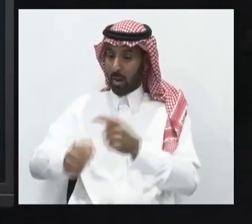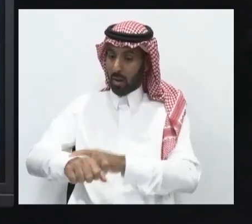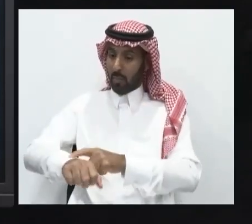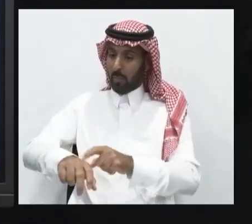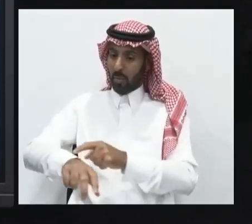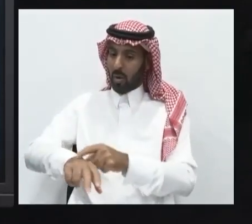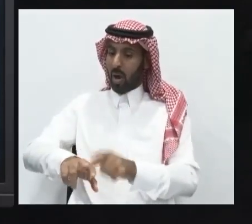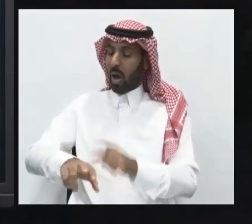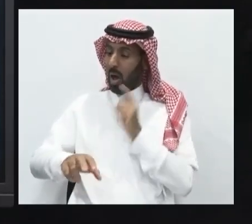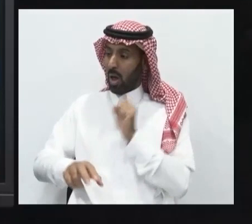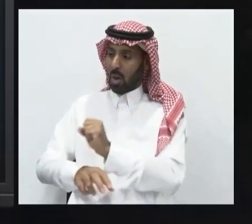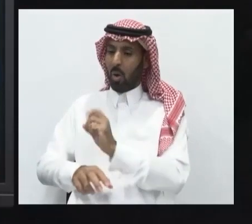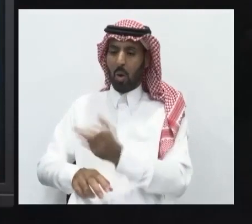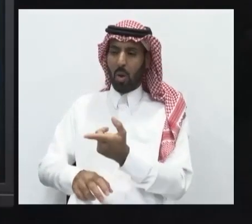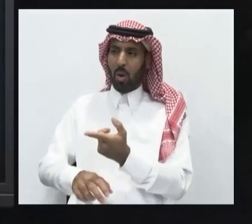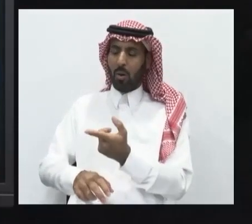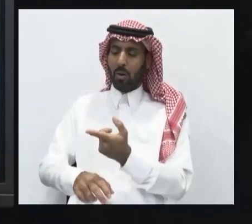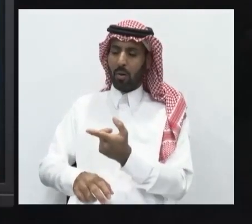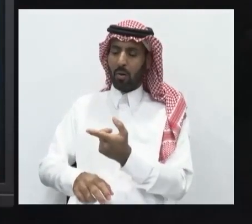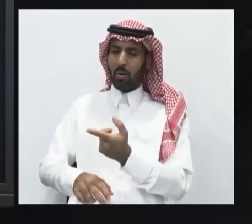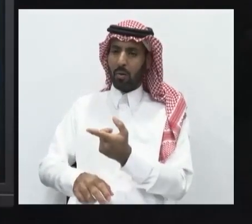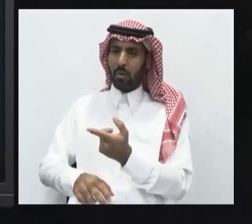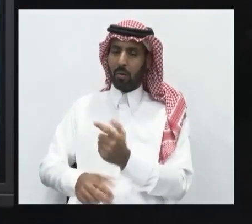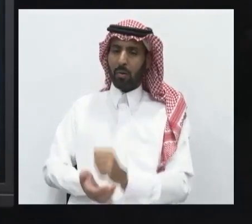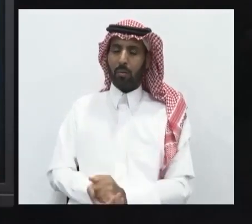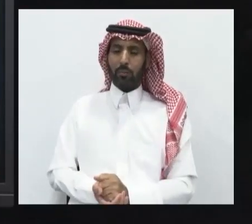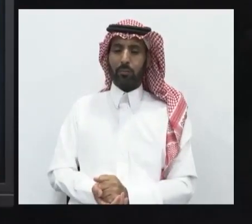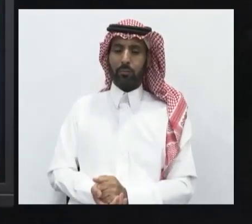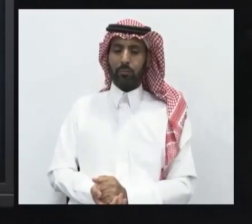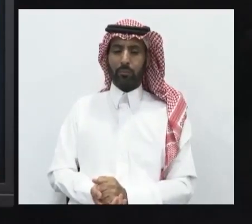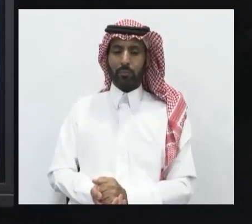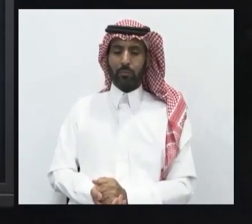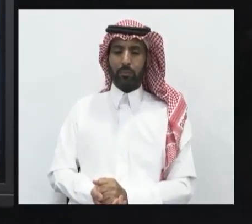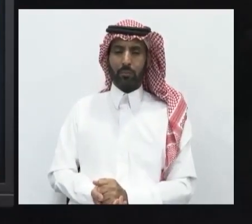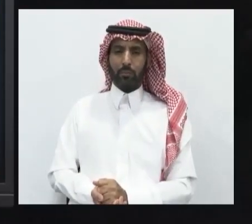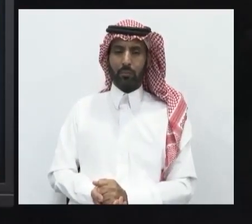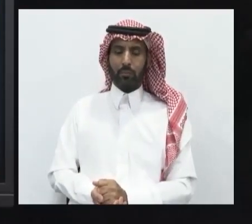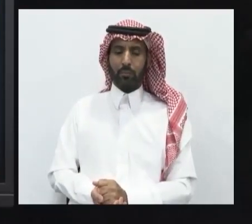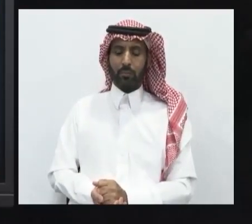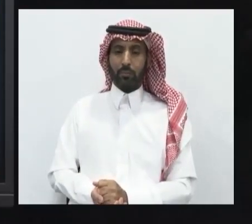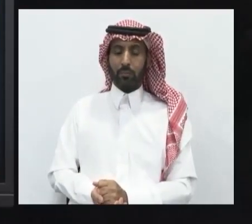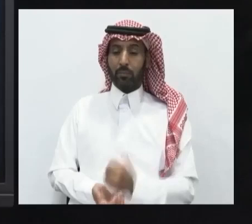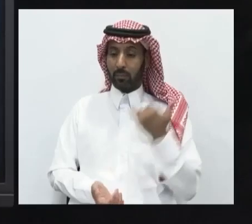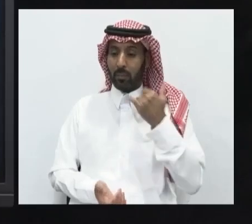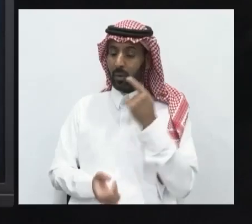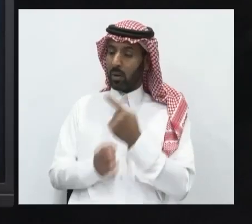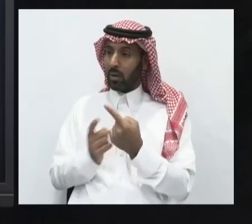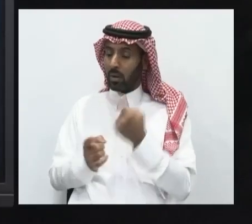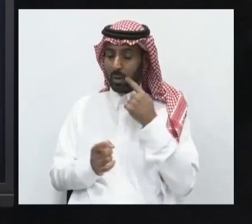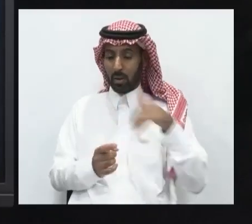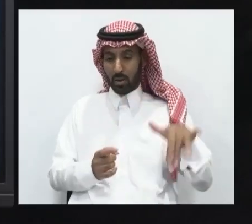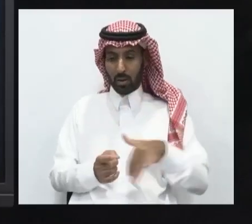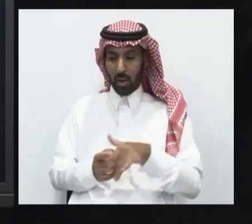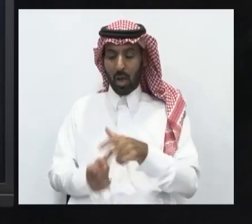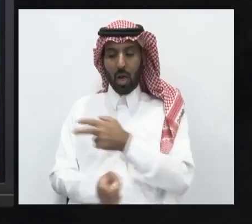of committing? Of course, the story is Mr. Jones, an owner of the jewelry store. Once he called the police, the detective arrived, Mr.